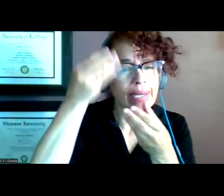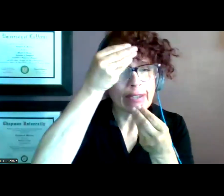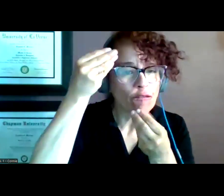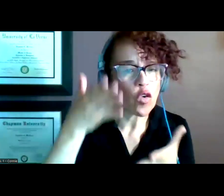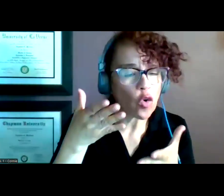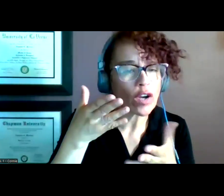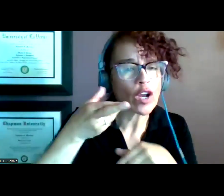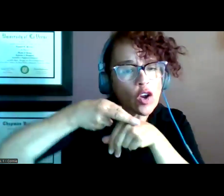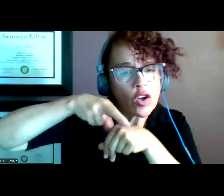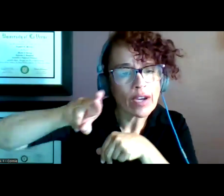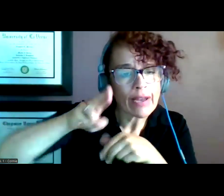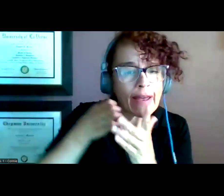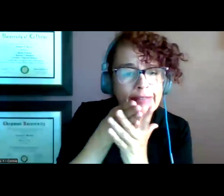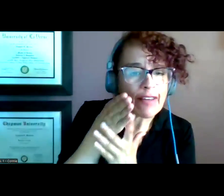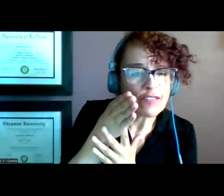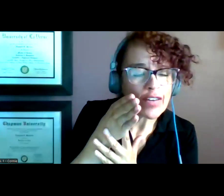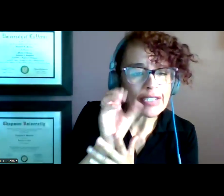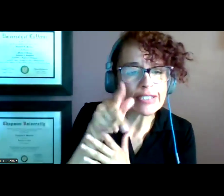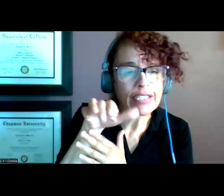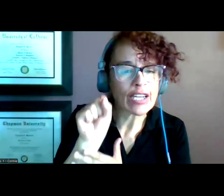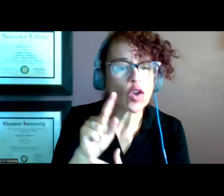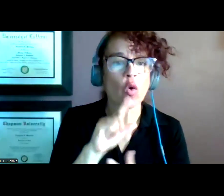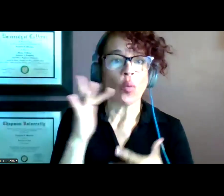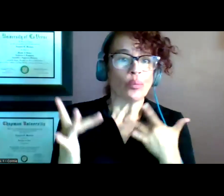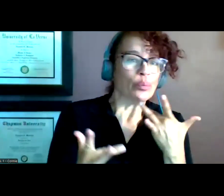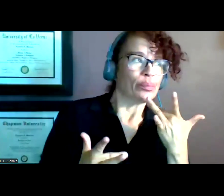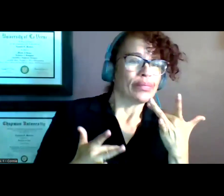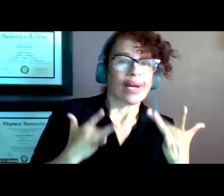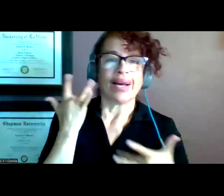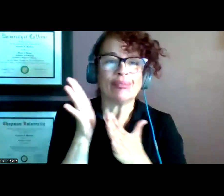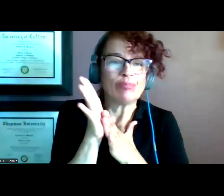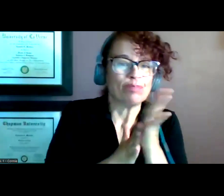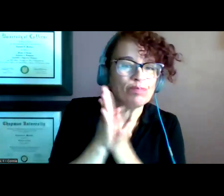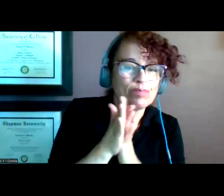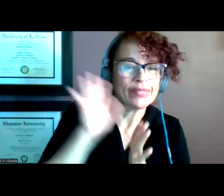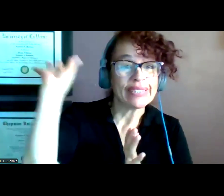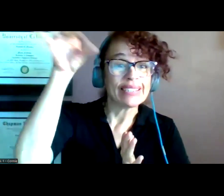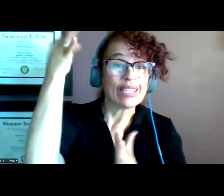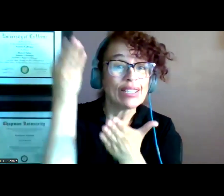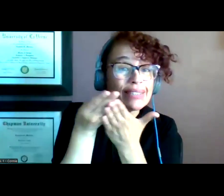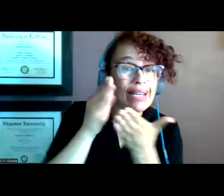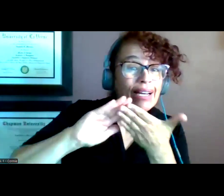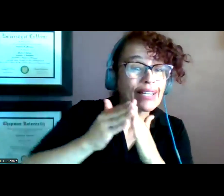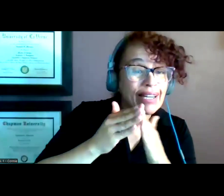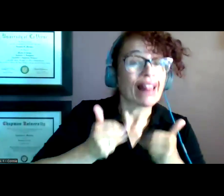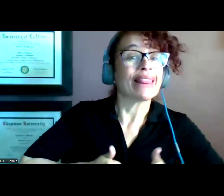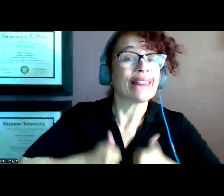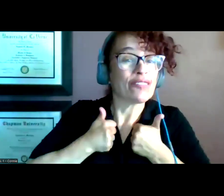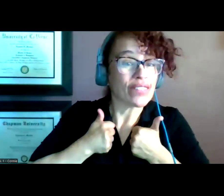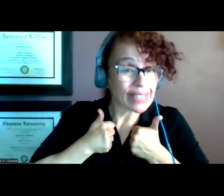information, referral, and navigation space. So we're thrilled that the Federal Administration for Community Living